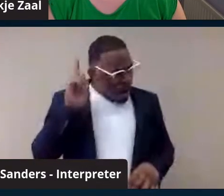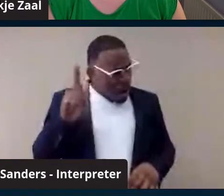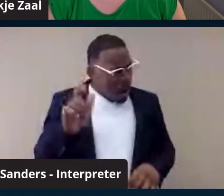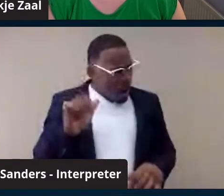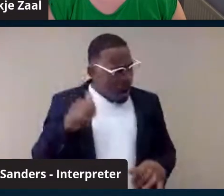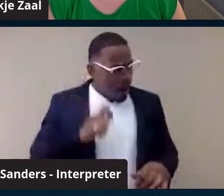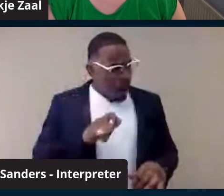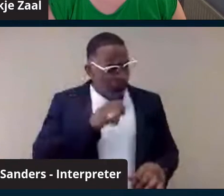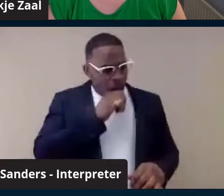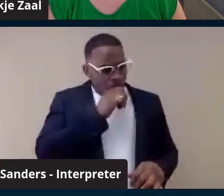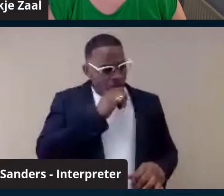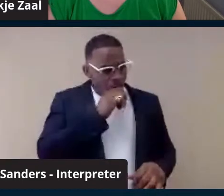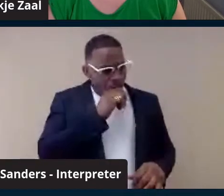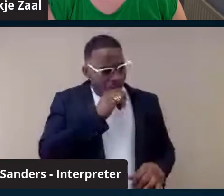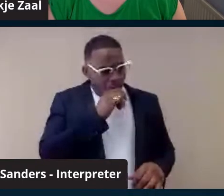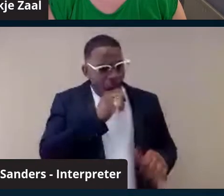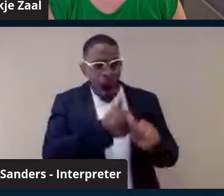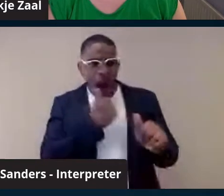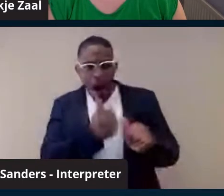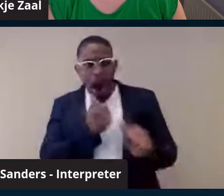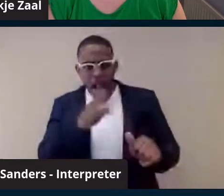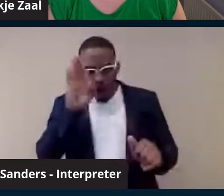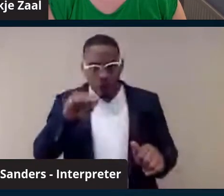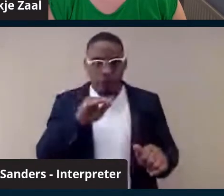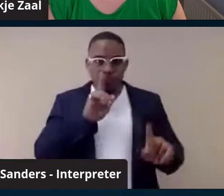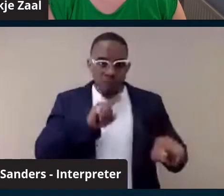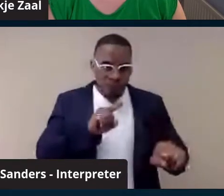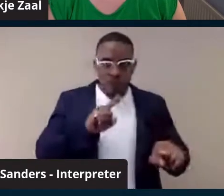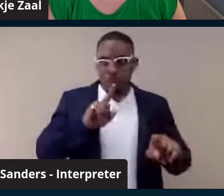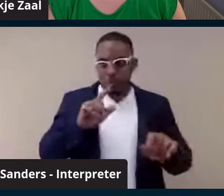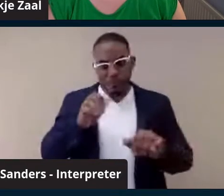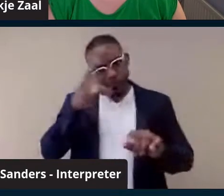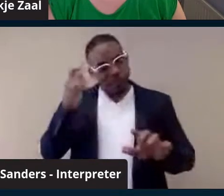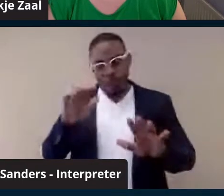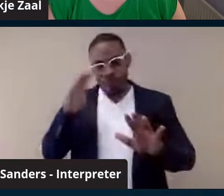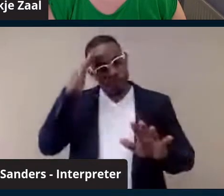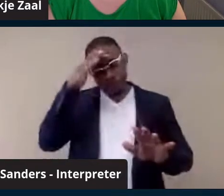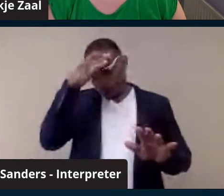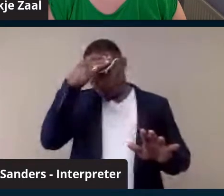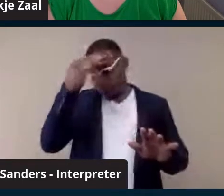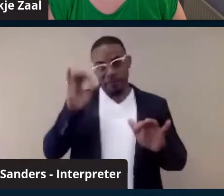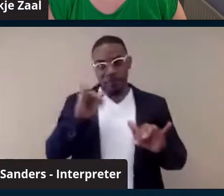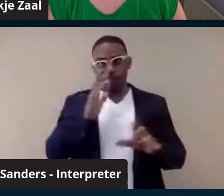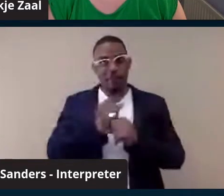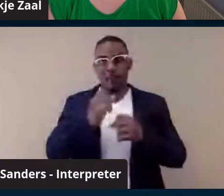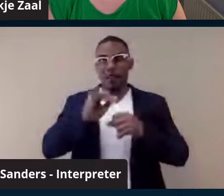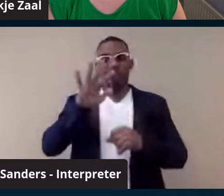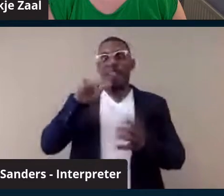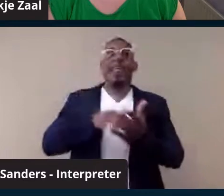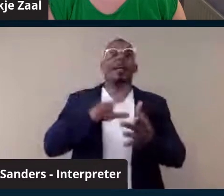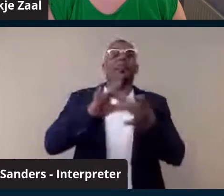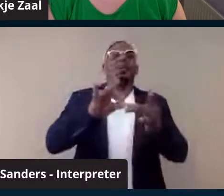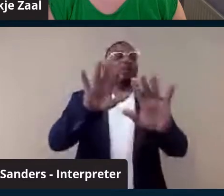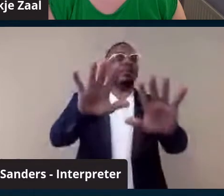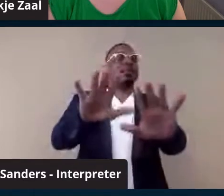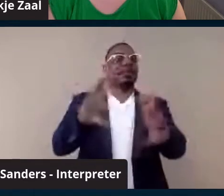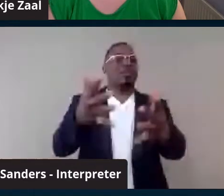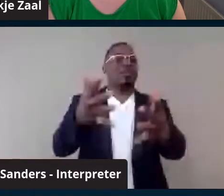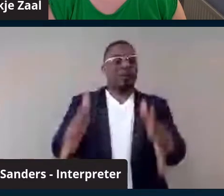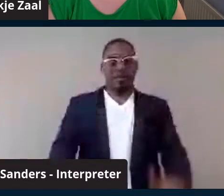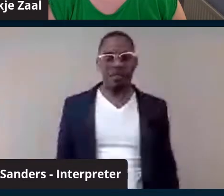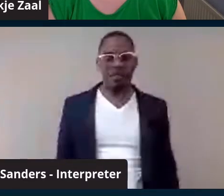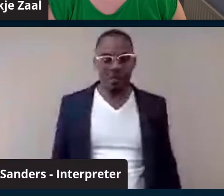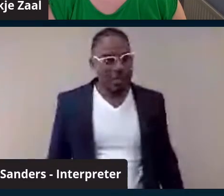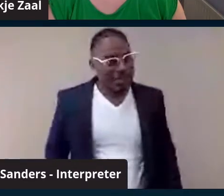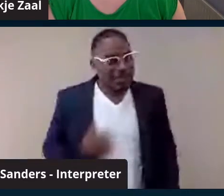to avoid, replying and tagging you, because I was like, oh, today you're going to get like 5,000 messages already. I'm so